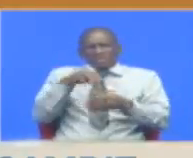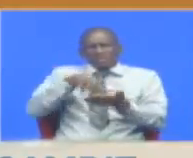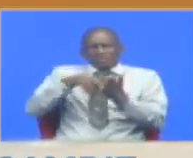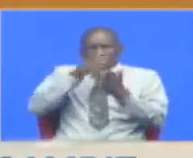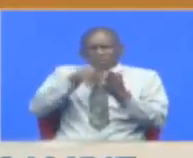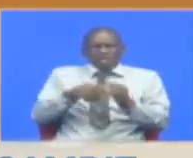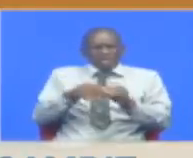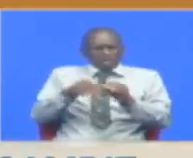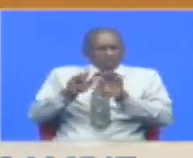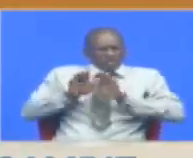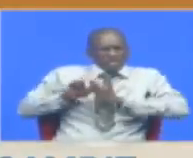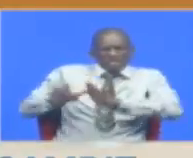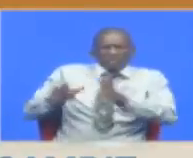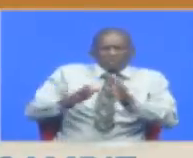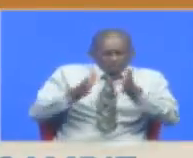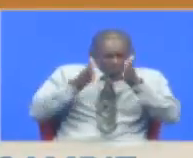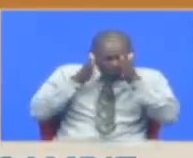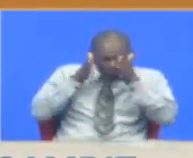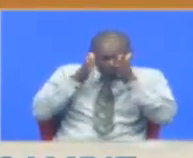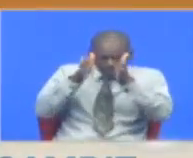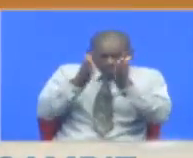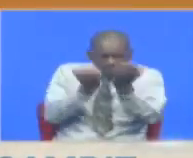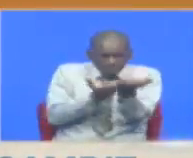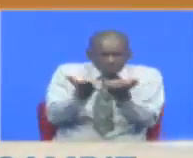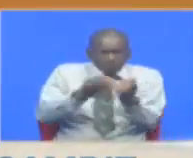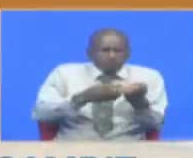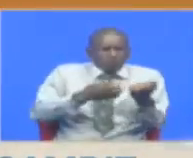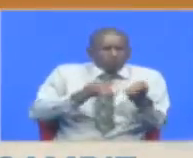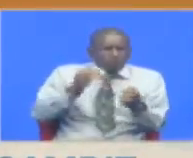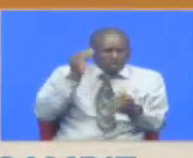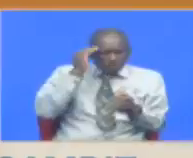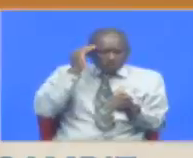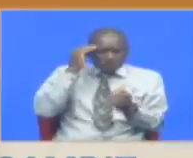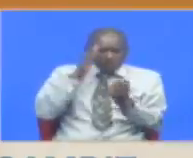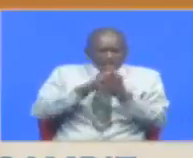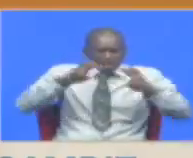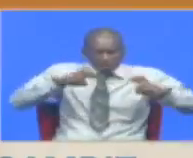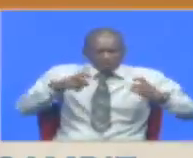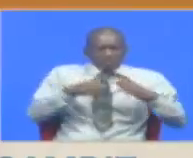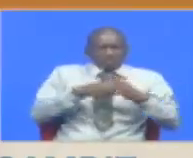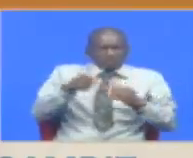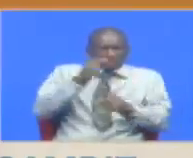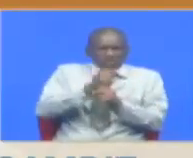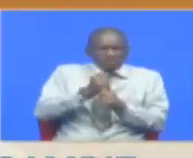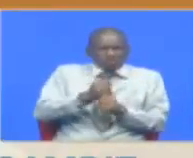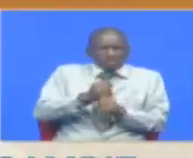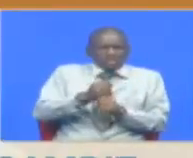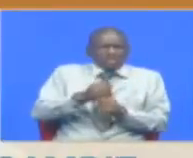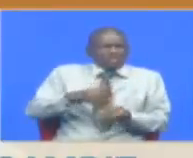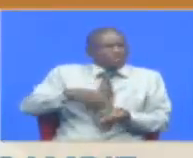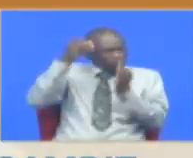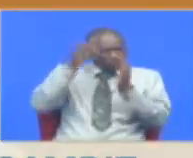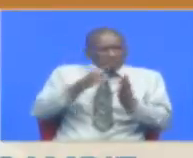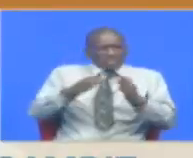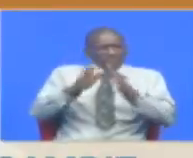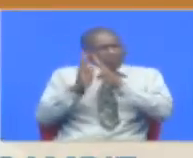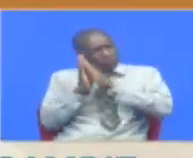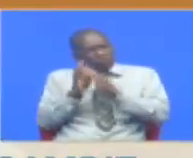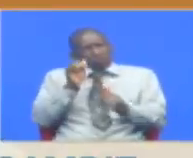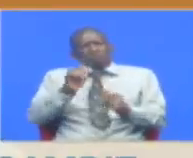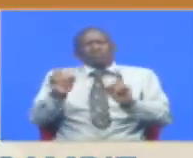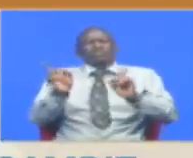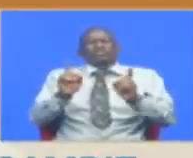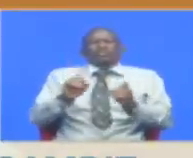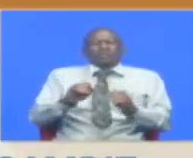core business of academic and research to start doing student, which is non-core. Our core business